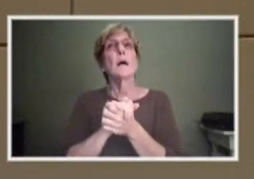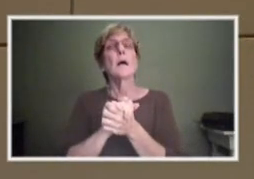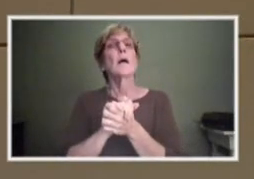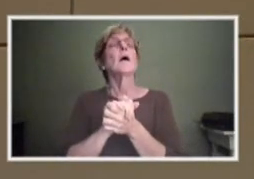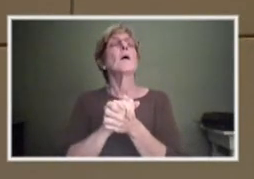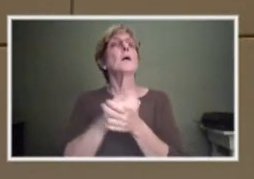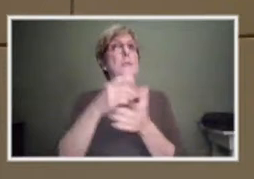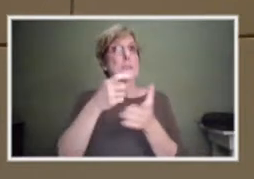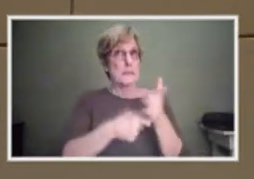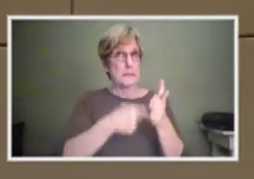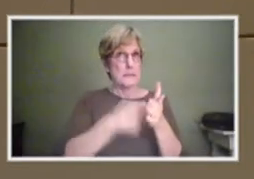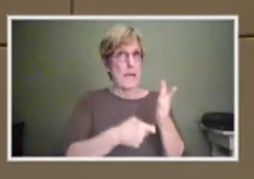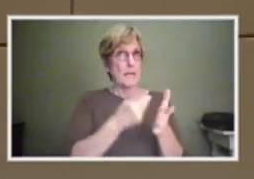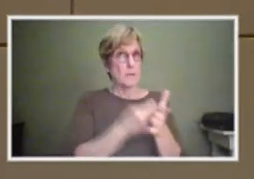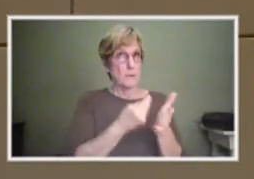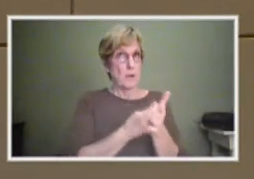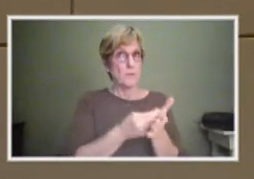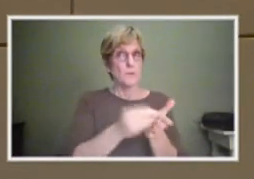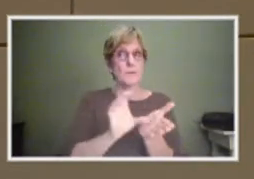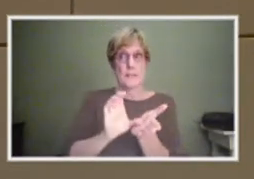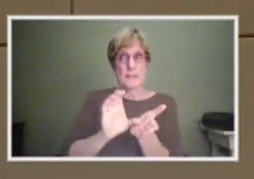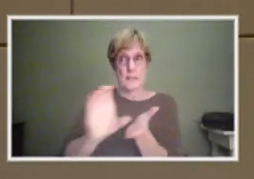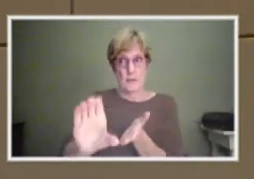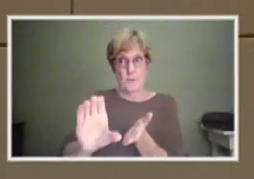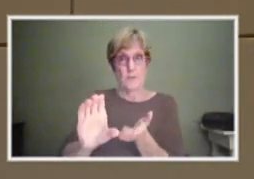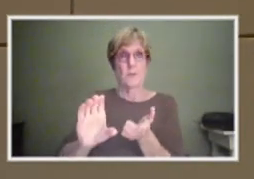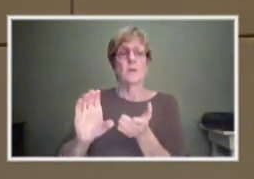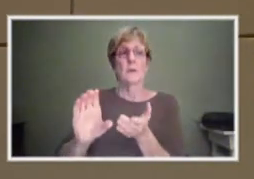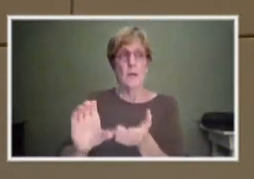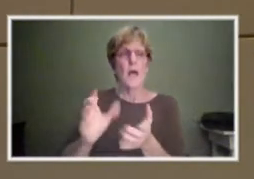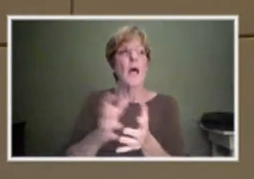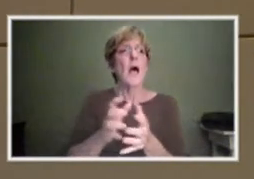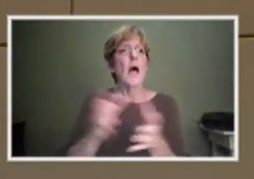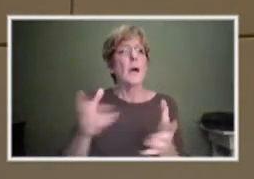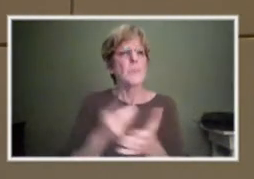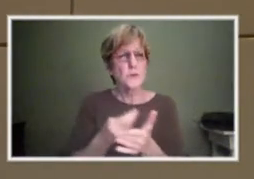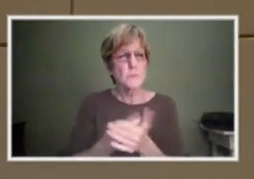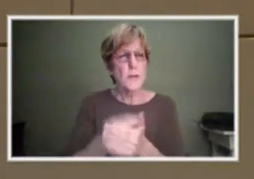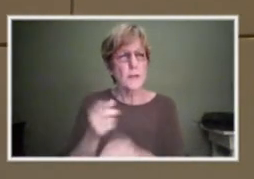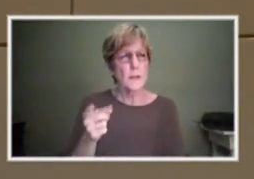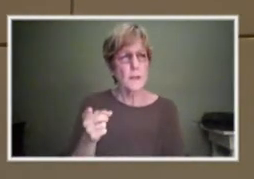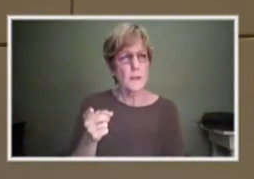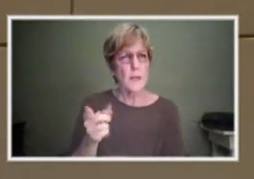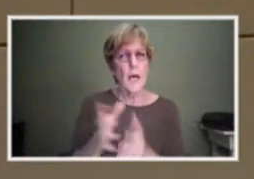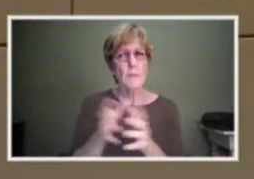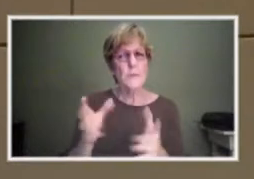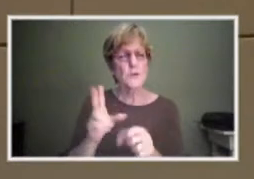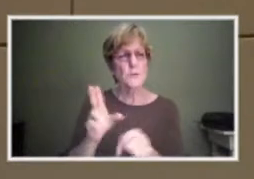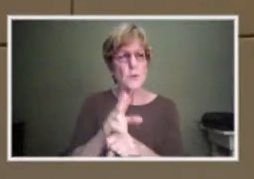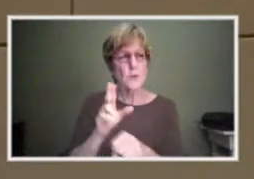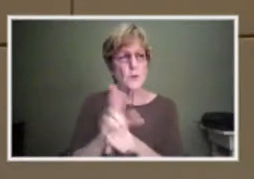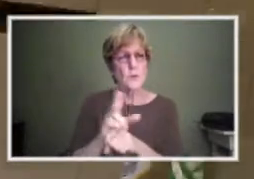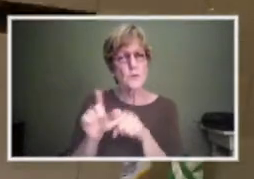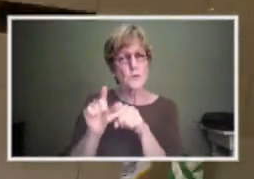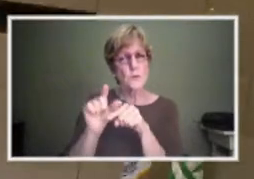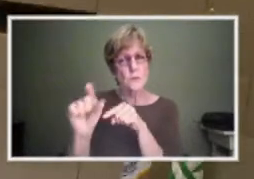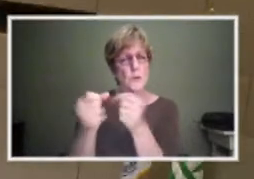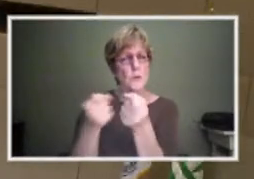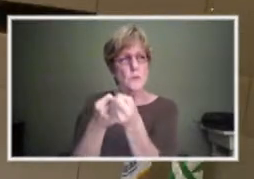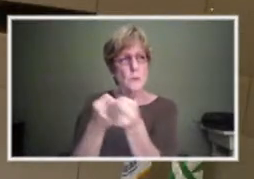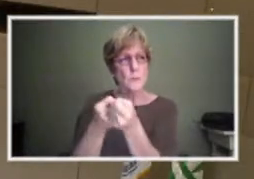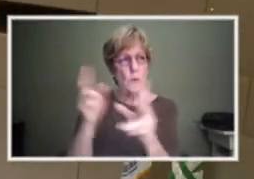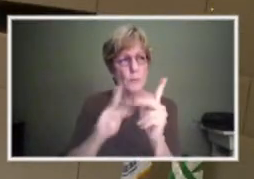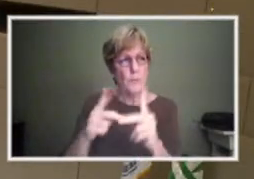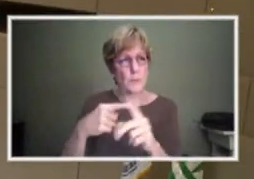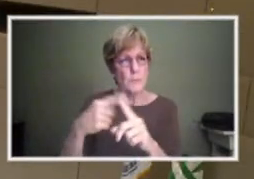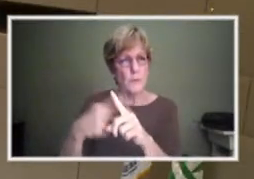dollars going to the subsidies, how much are we actually talking about that will be utilized in subsidies versus how much we're getting back in